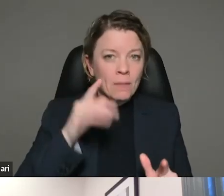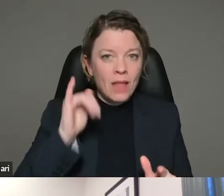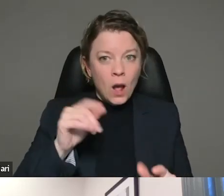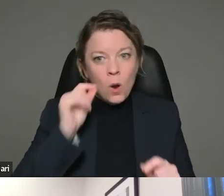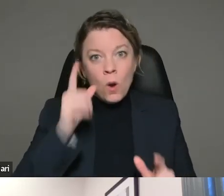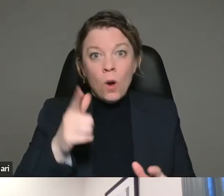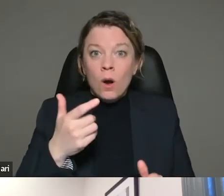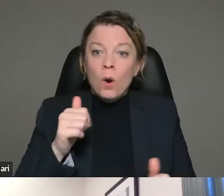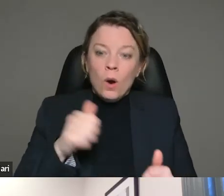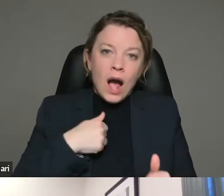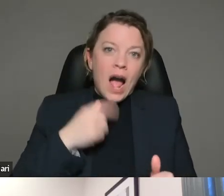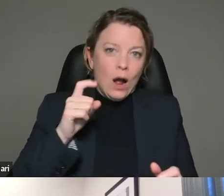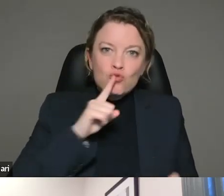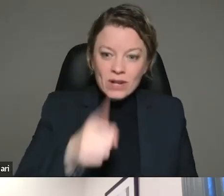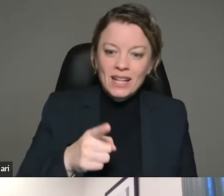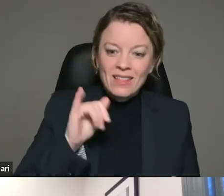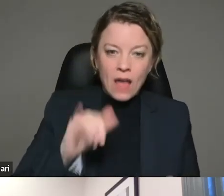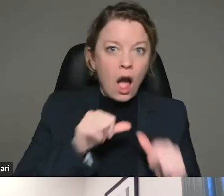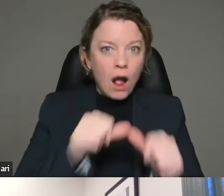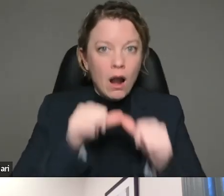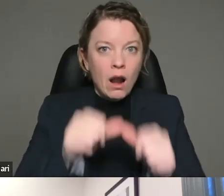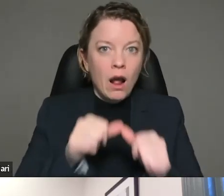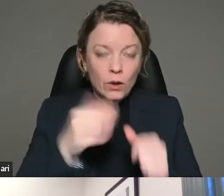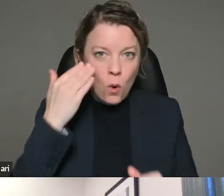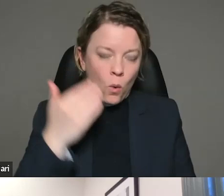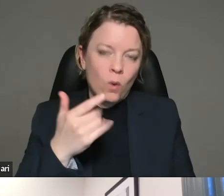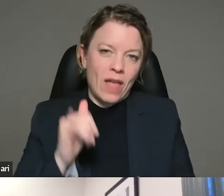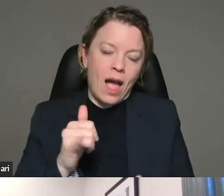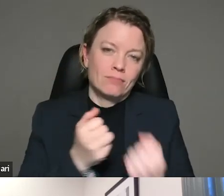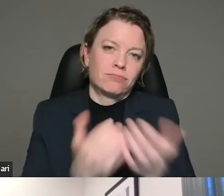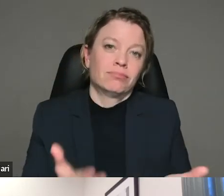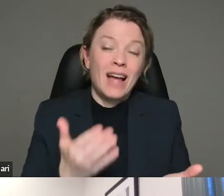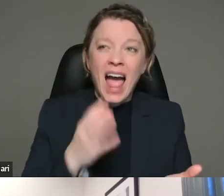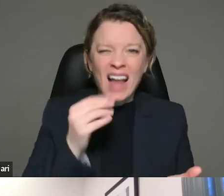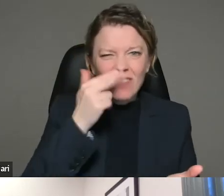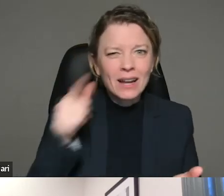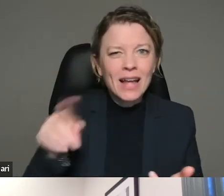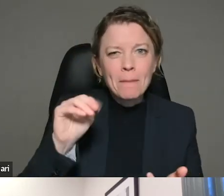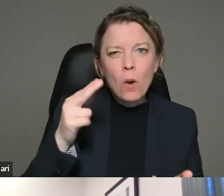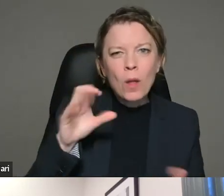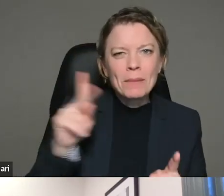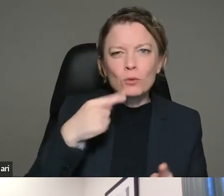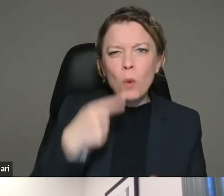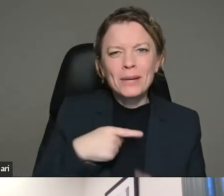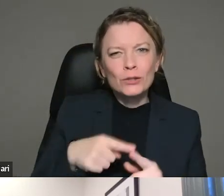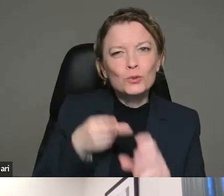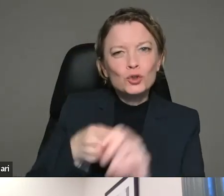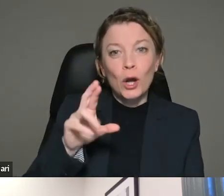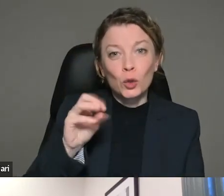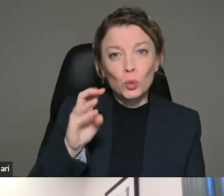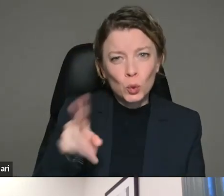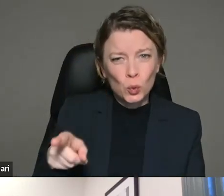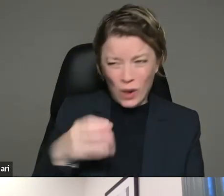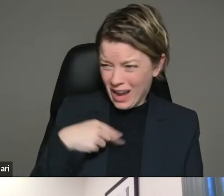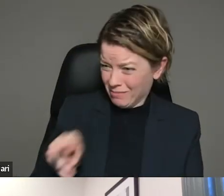tiring after a time, which is funny. Everybody wanted me to join crew when I was at Mount Holyoke and I refused. I said, I'm not getting up that early to run down